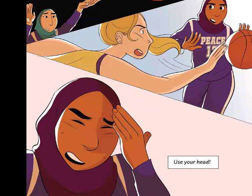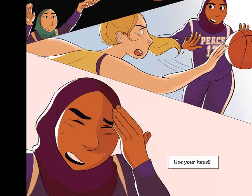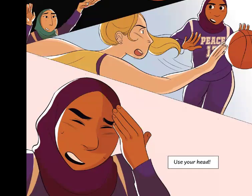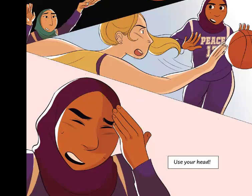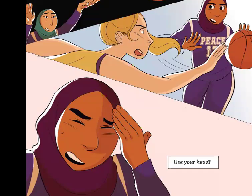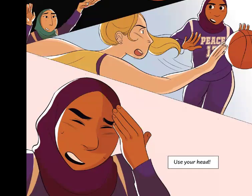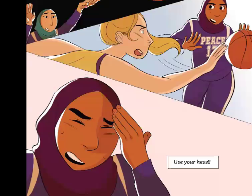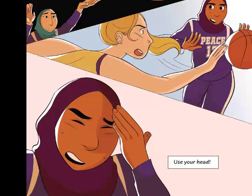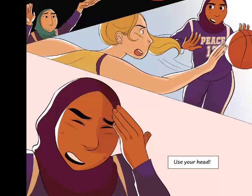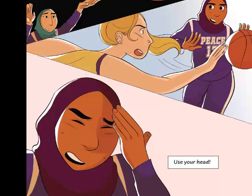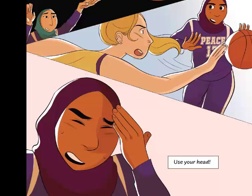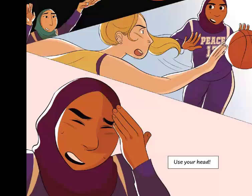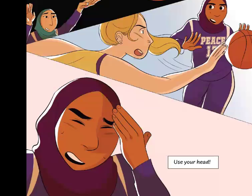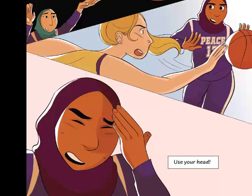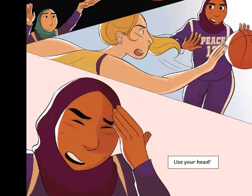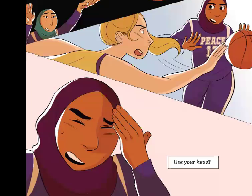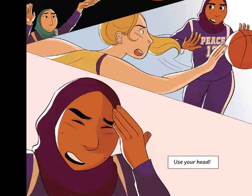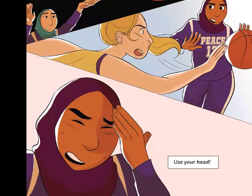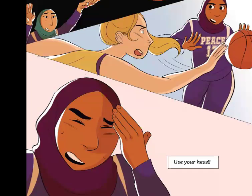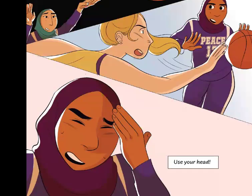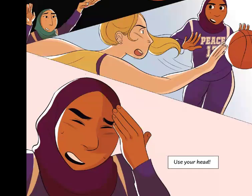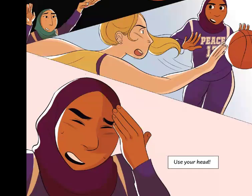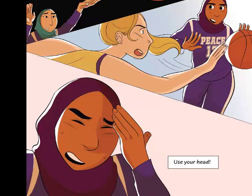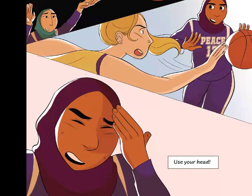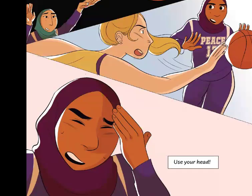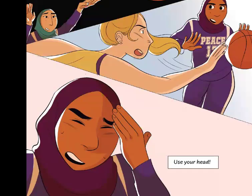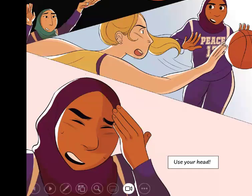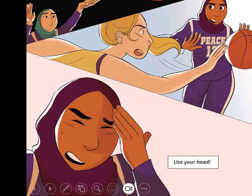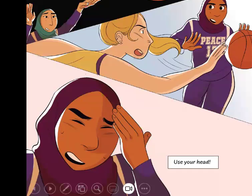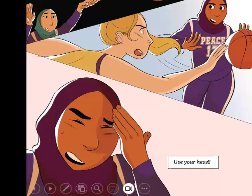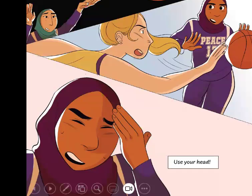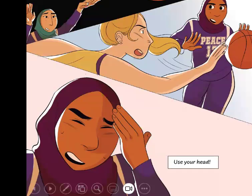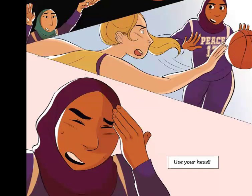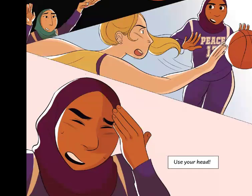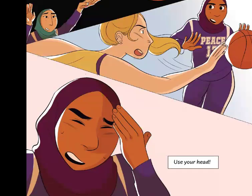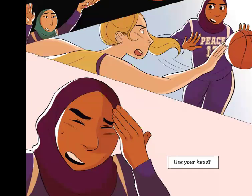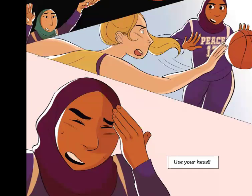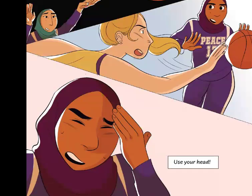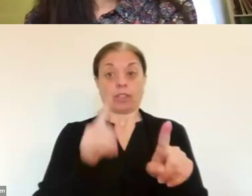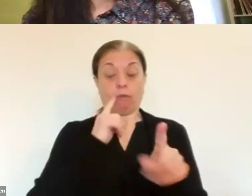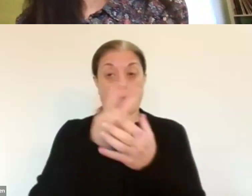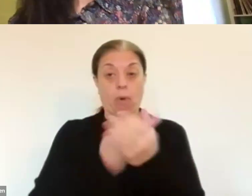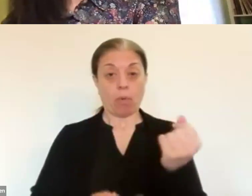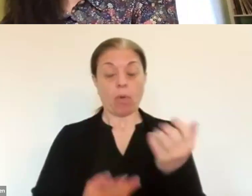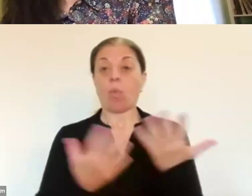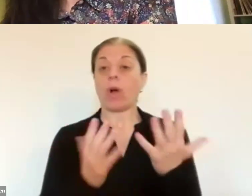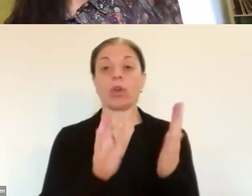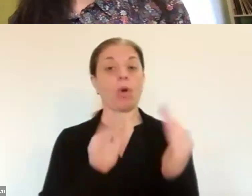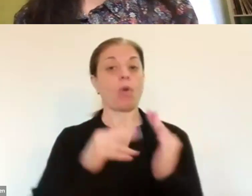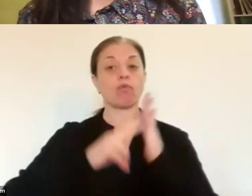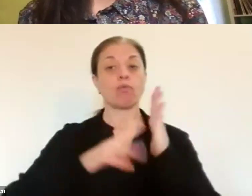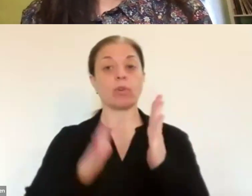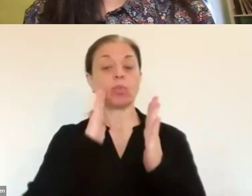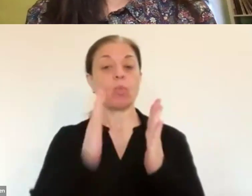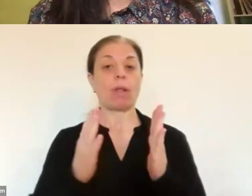beautiful. I love how you describe this too. So this is our last question for both of you. What do you hope readers will take